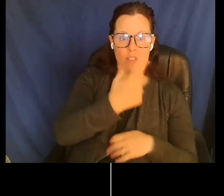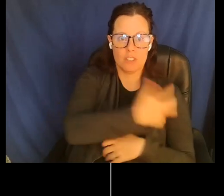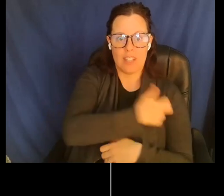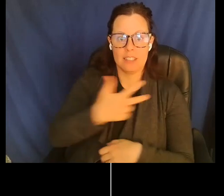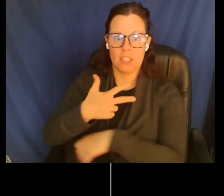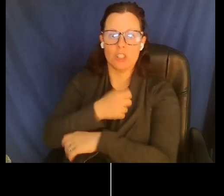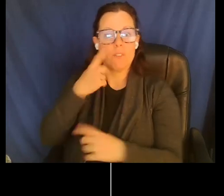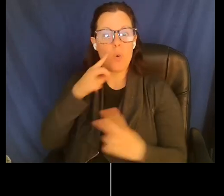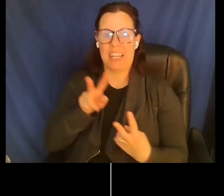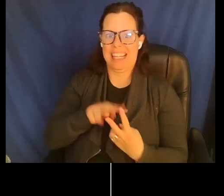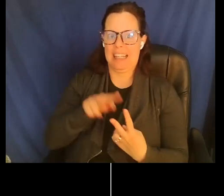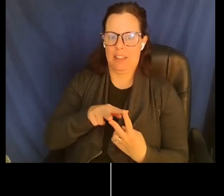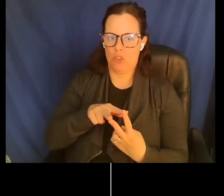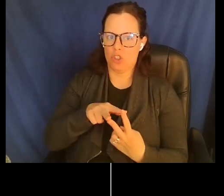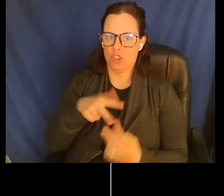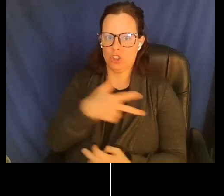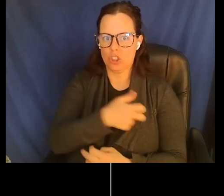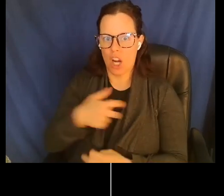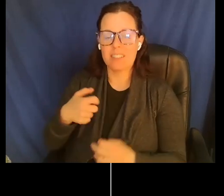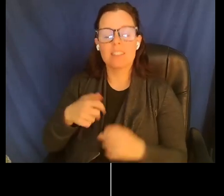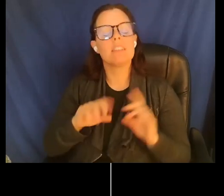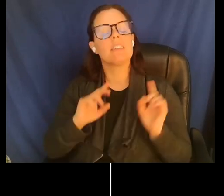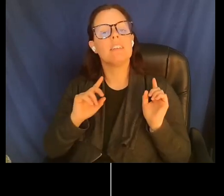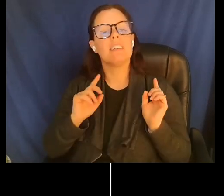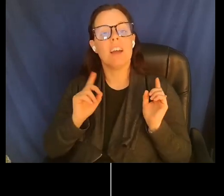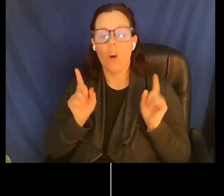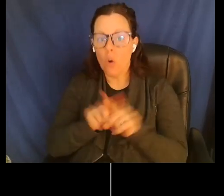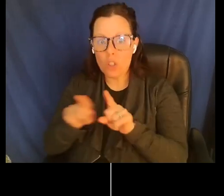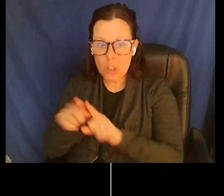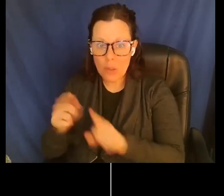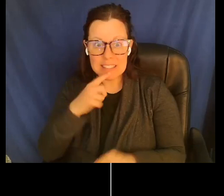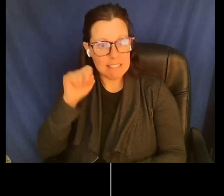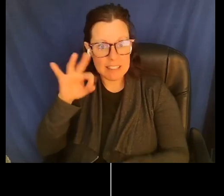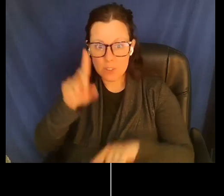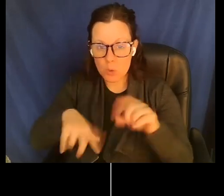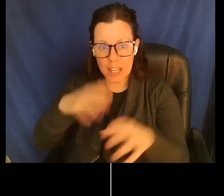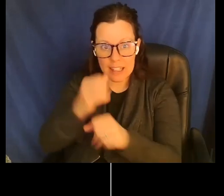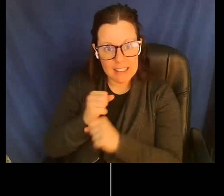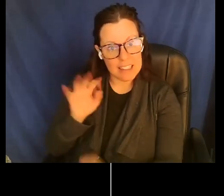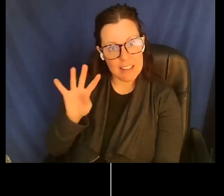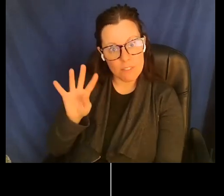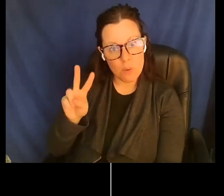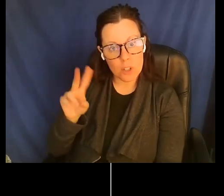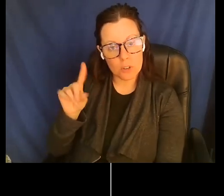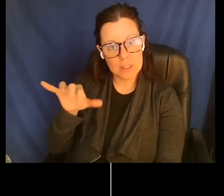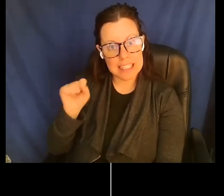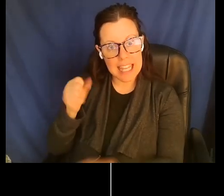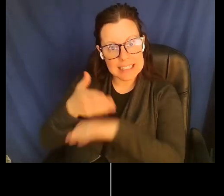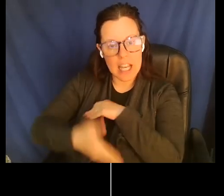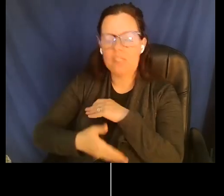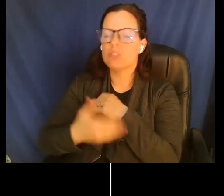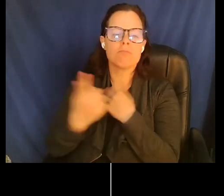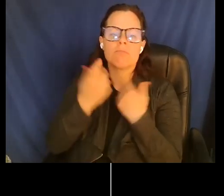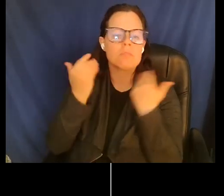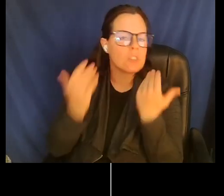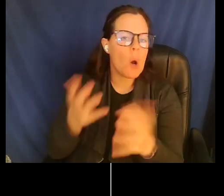those. And beyond that, they actually say that if you cannot get it at 42 days, just get it as soon